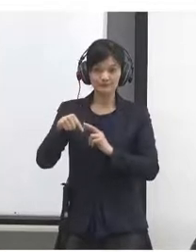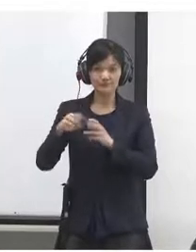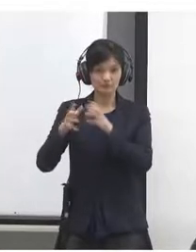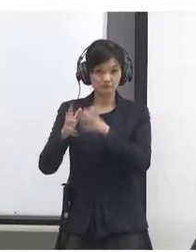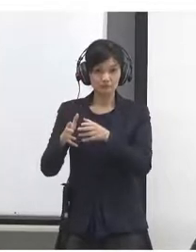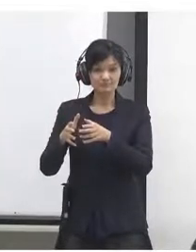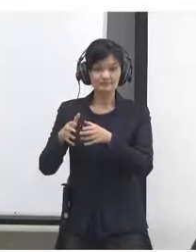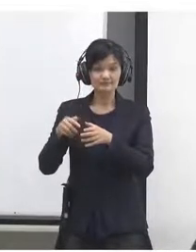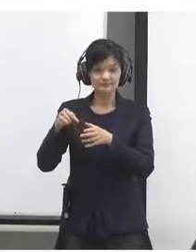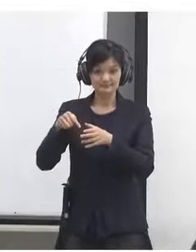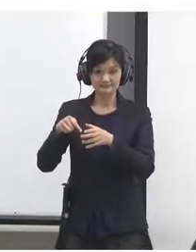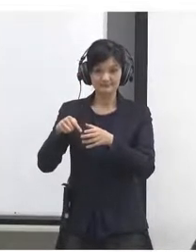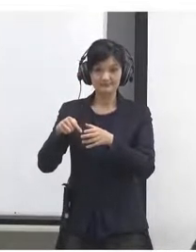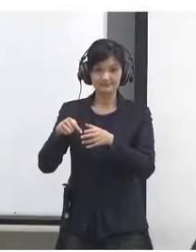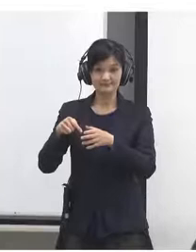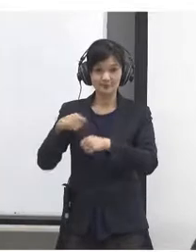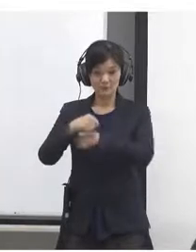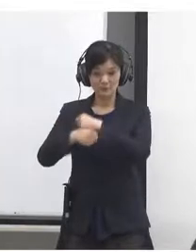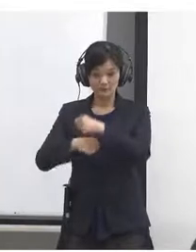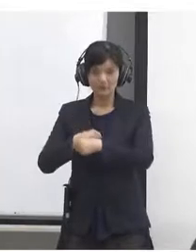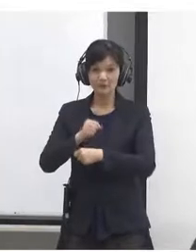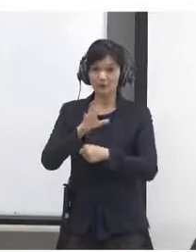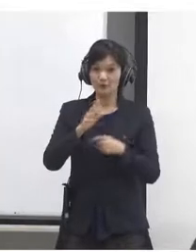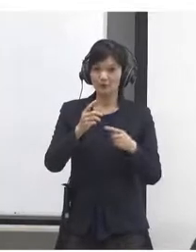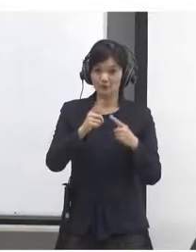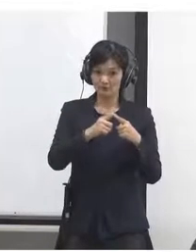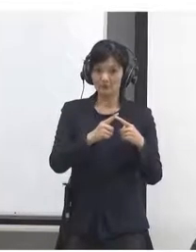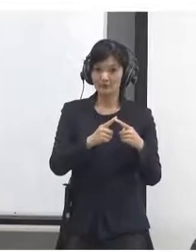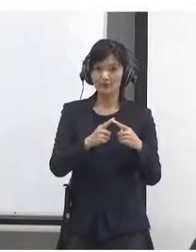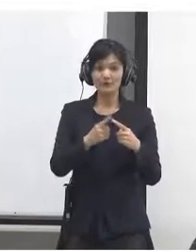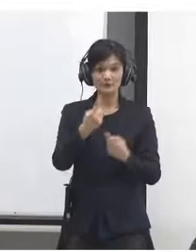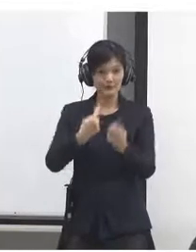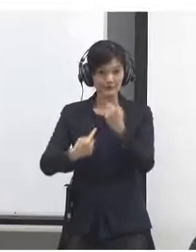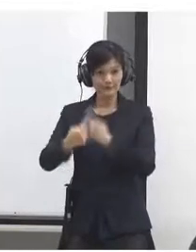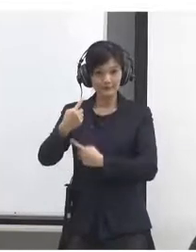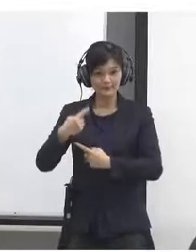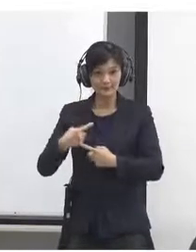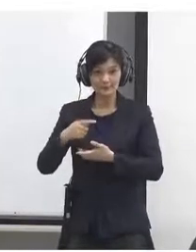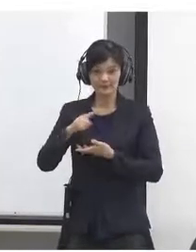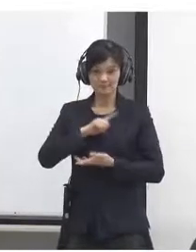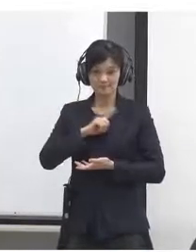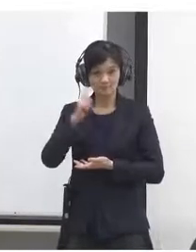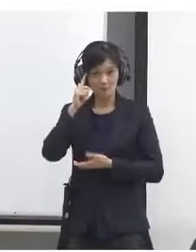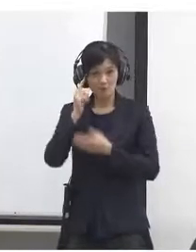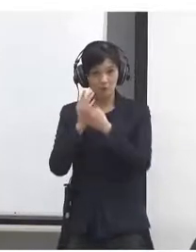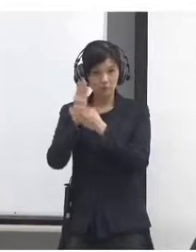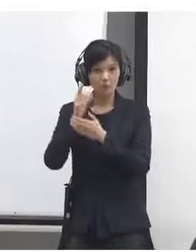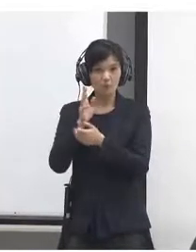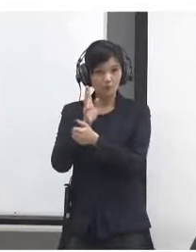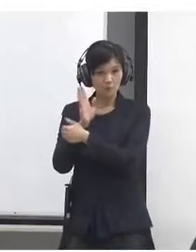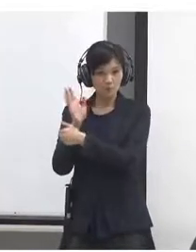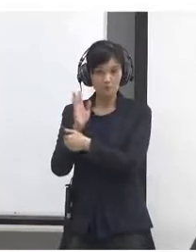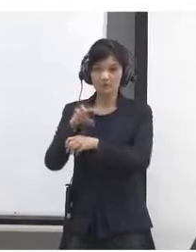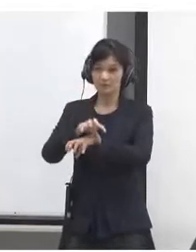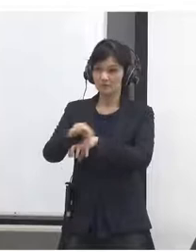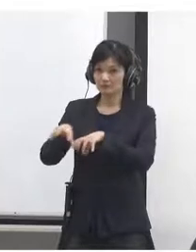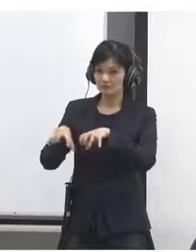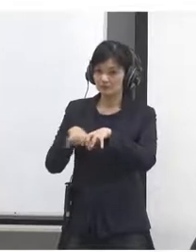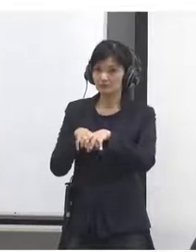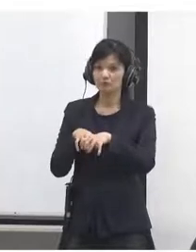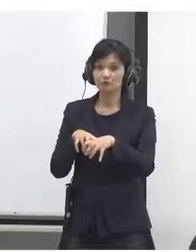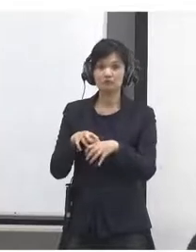participants bring the issues about environment to save the sea